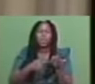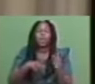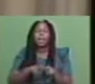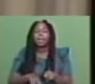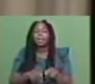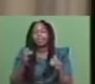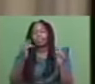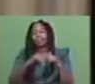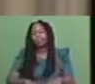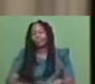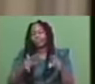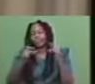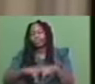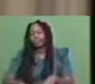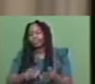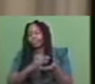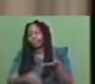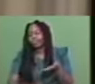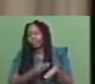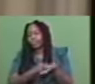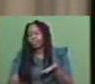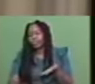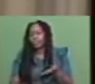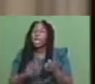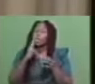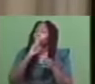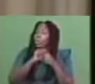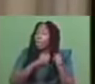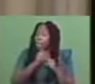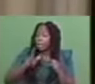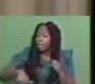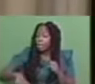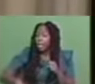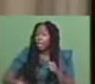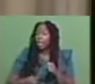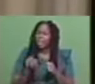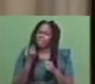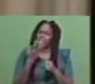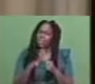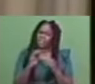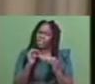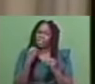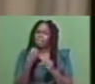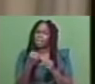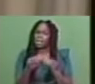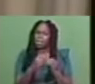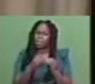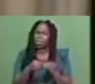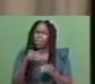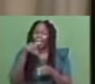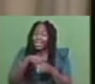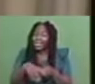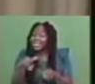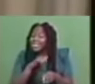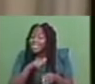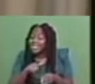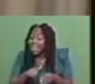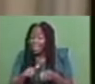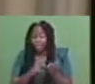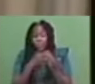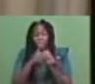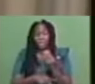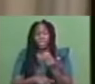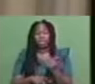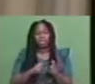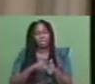later, a further $13 million was allocated to the very same project. And then in 2019, a further $30 million